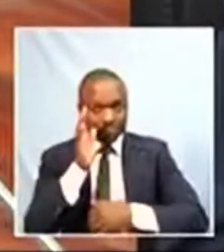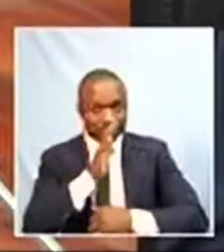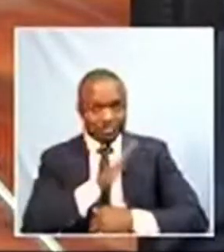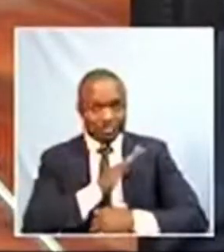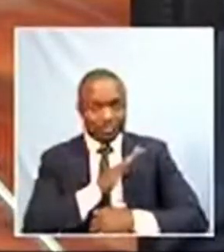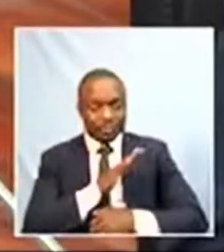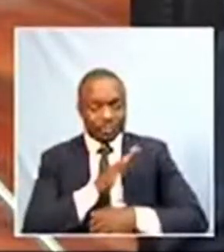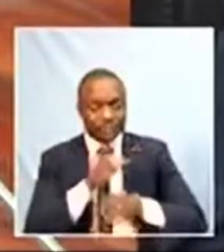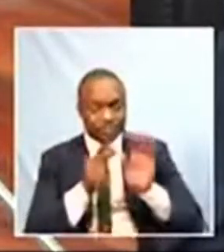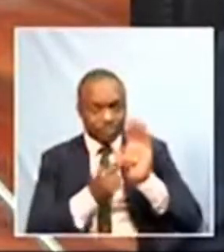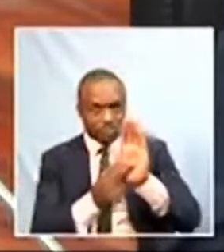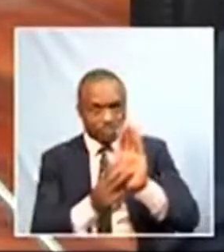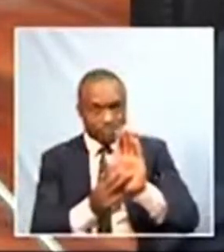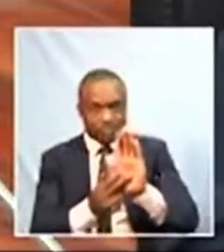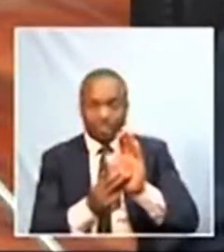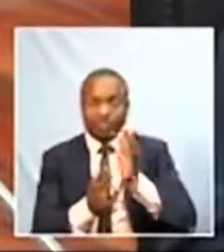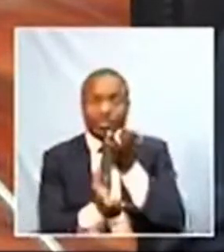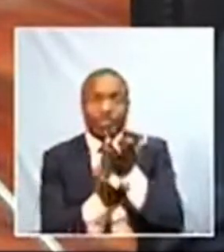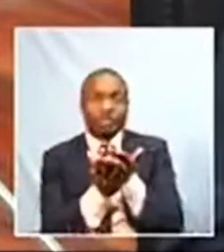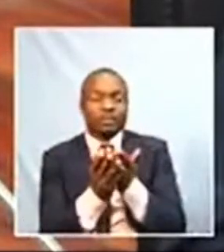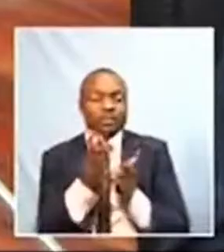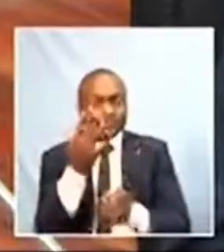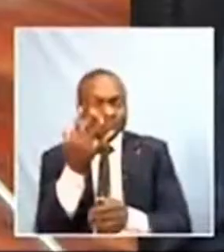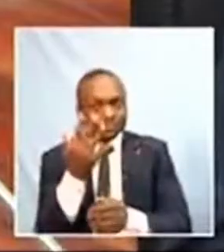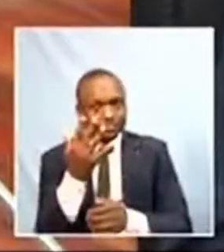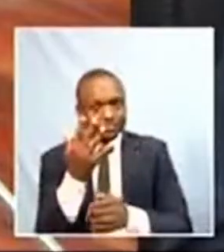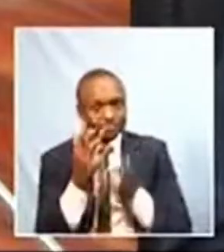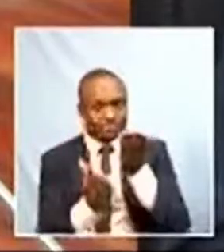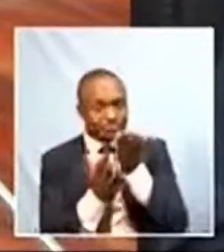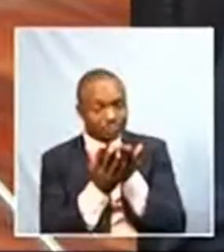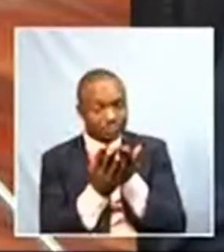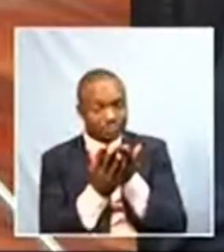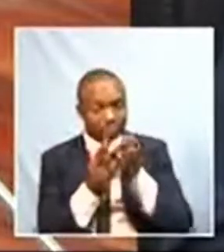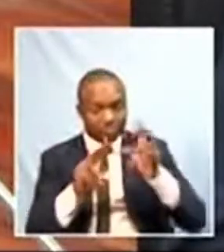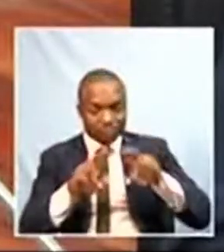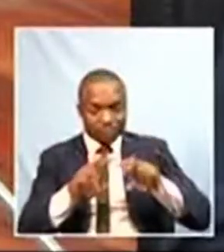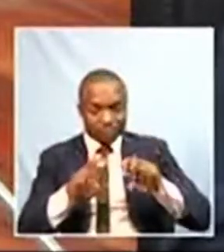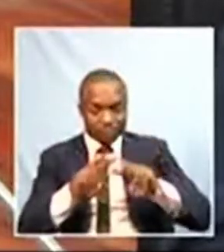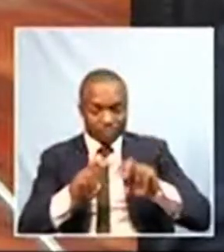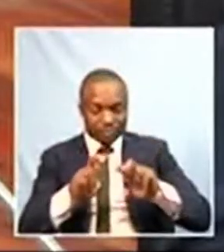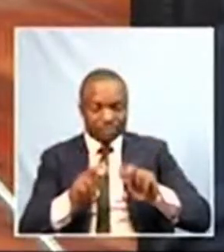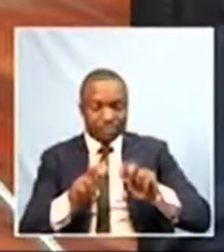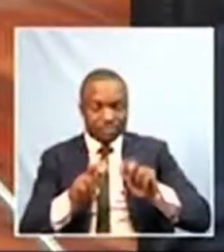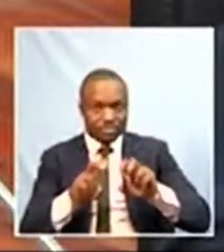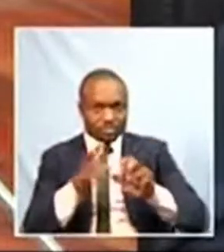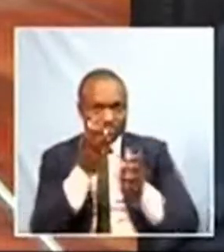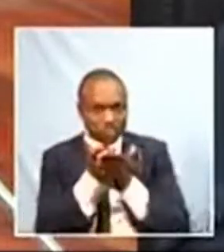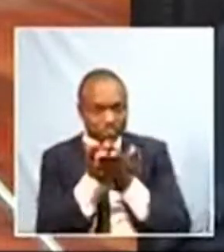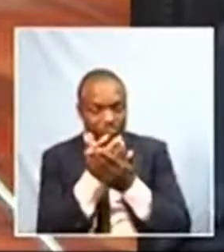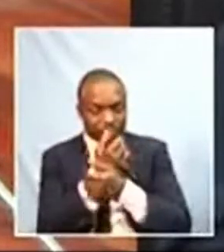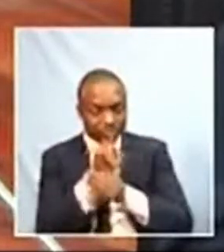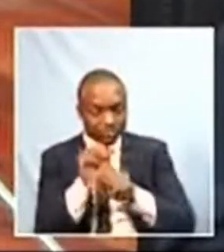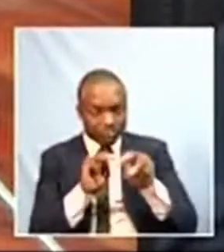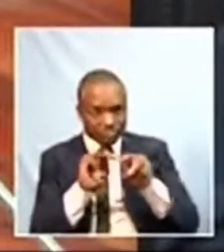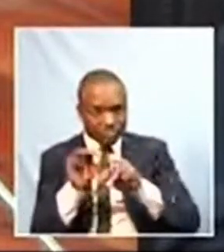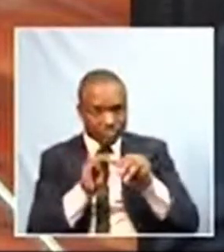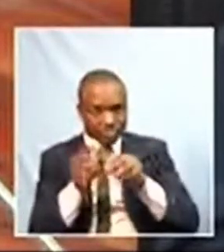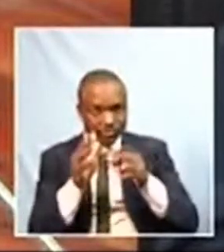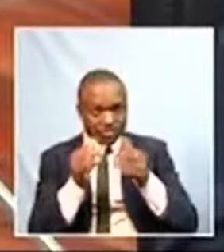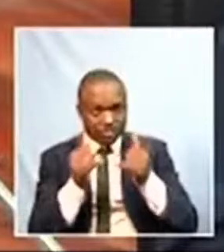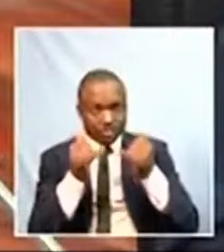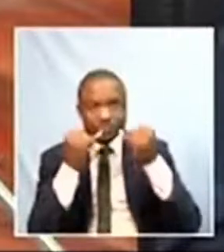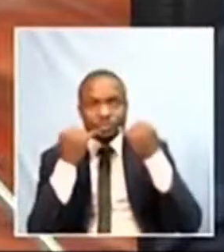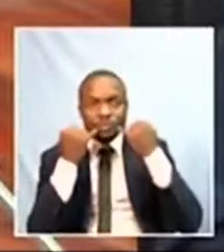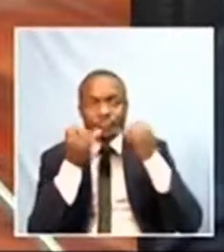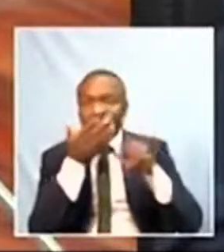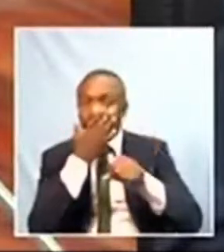as evidenced on Appendix 5, which is attached for reference. Remedial measures. Management wishes to assure the